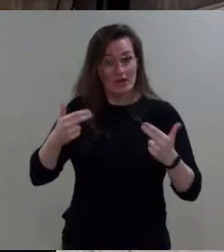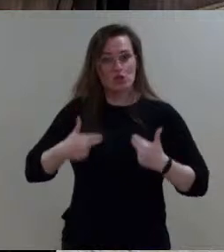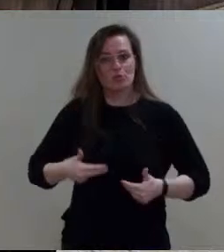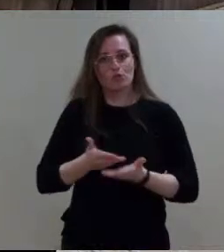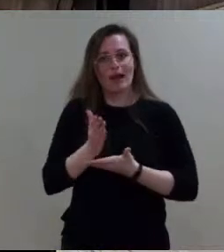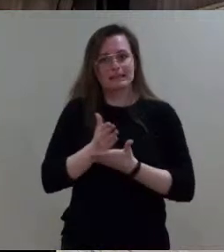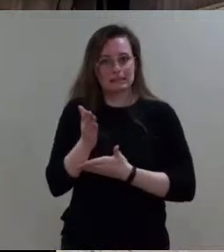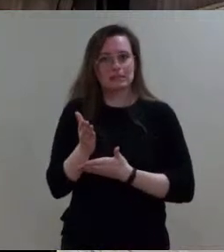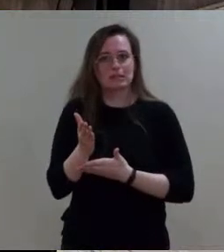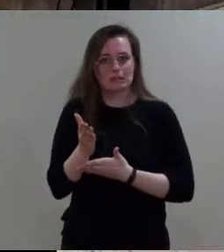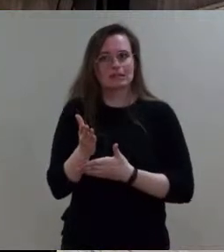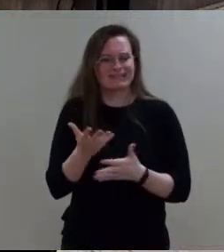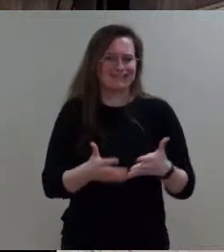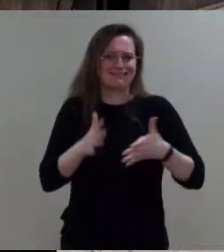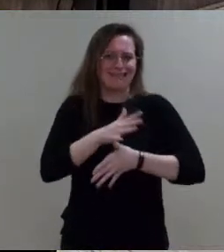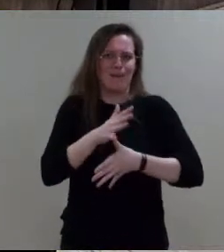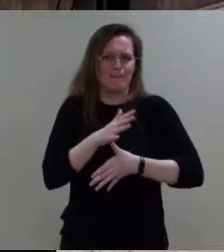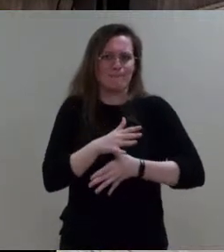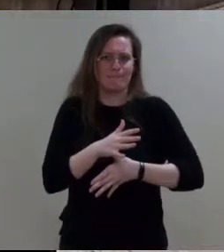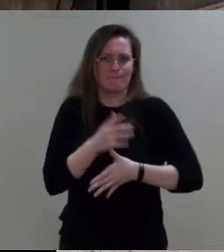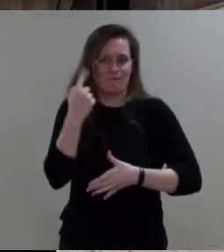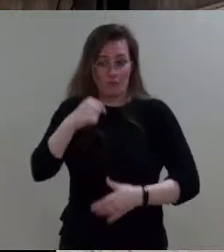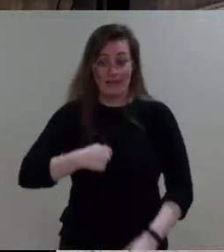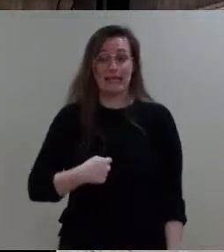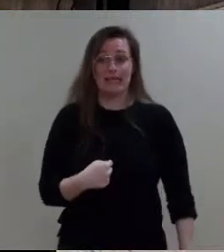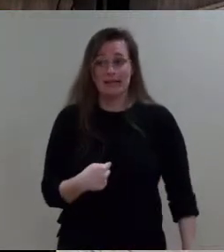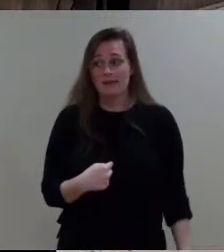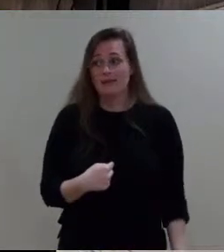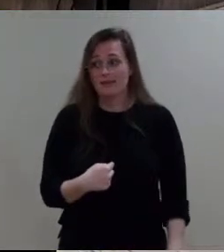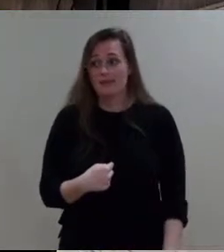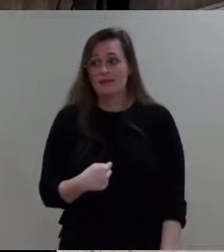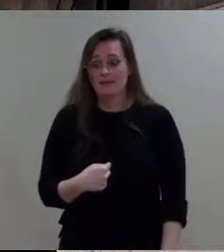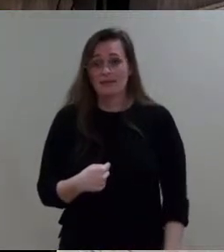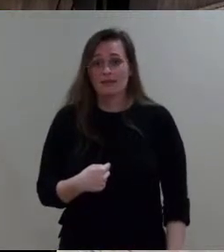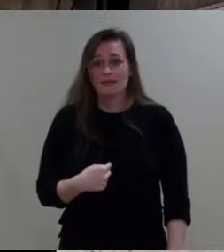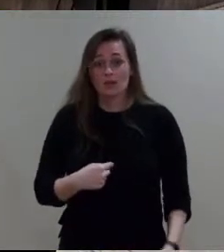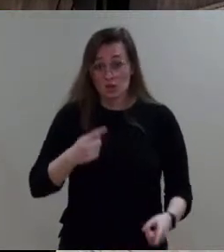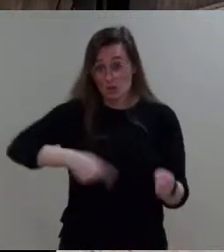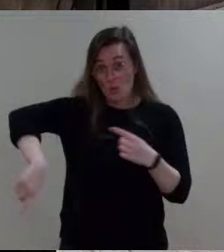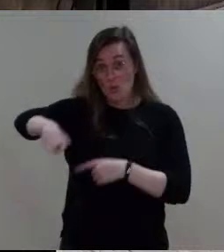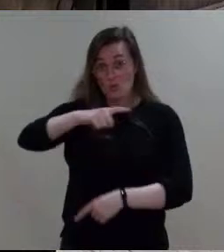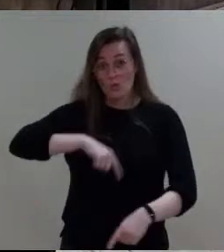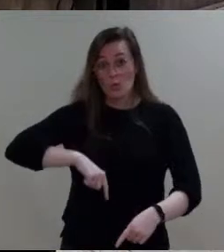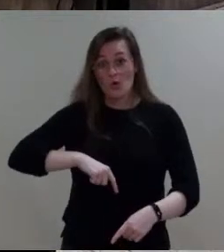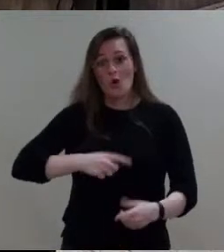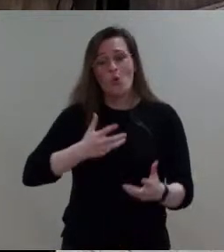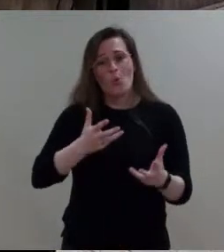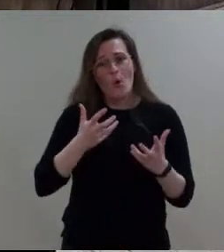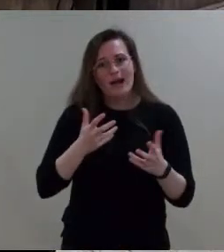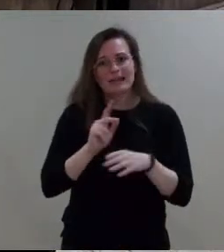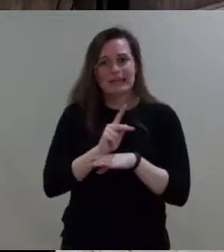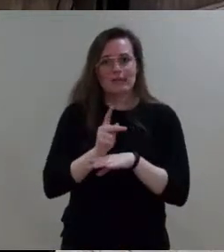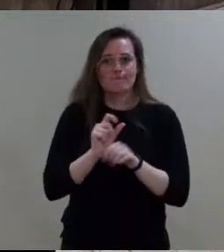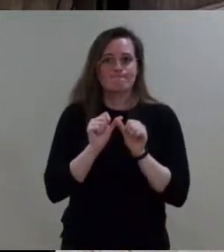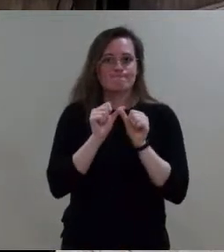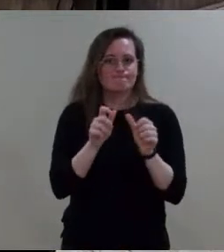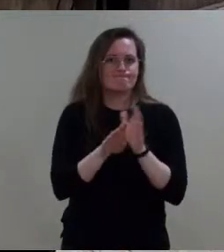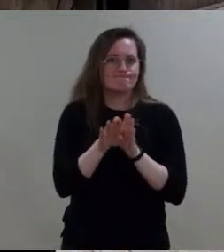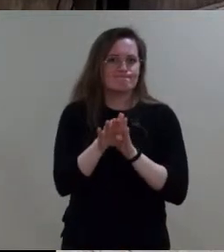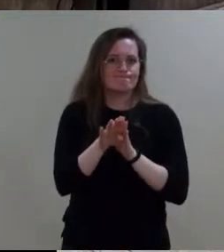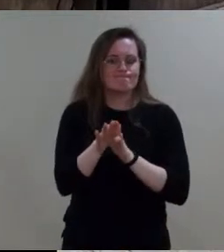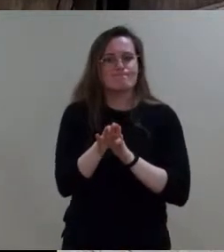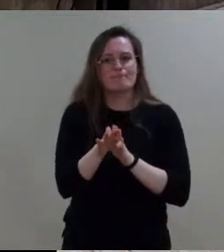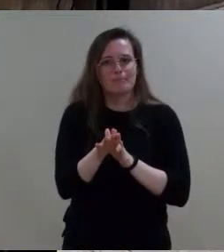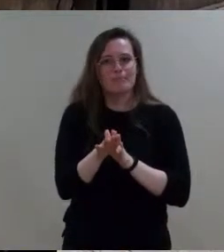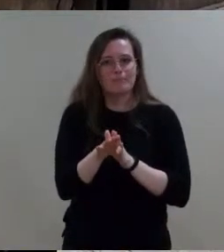councils. We all around this table and in this room want the best for the town of Kentville. How we get there might